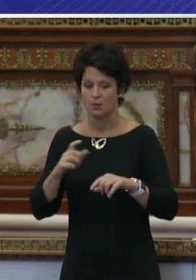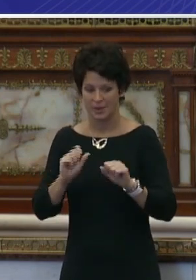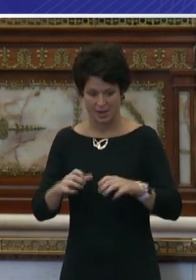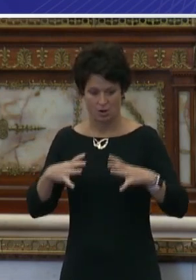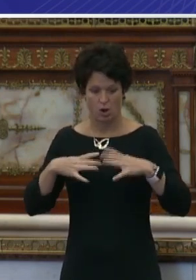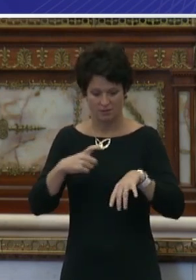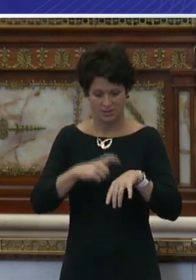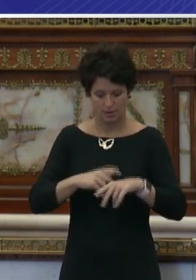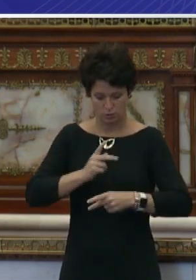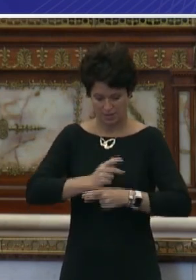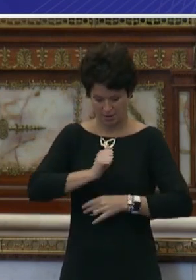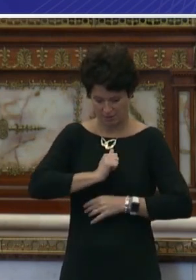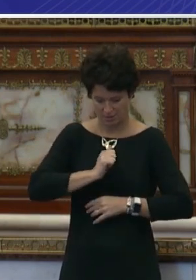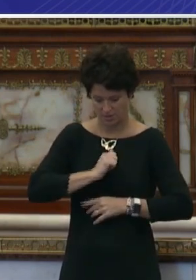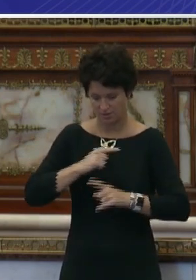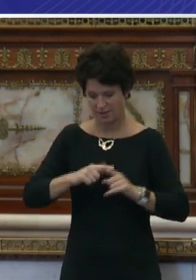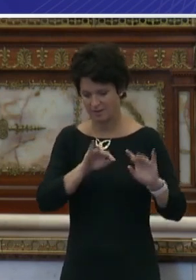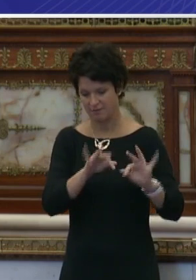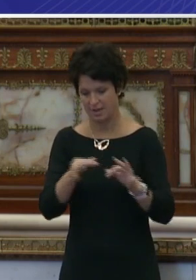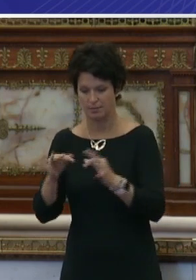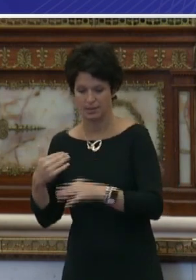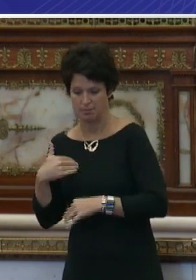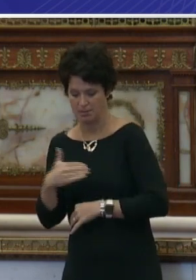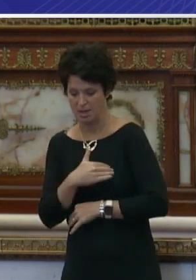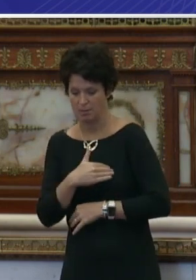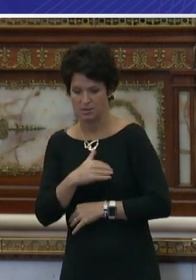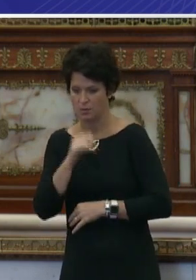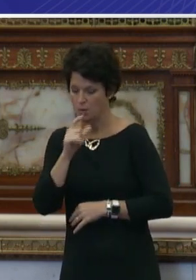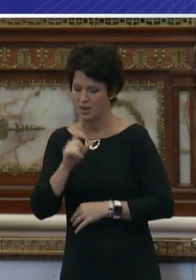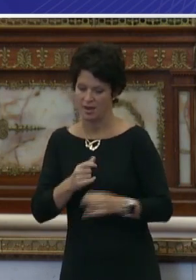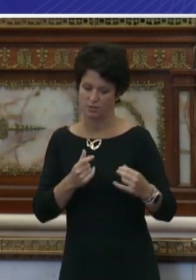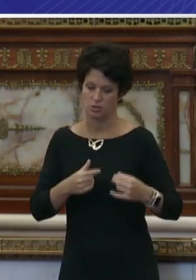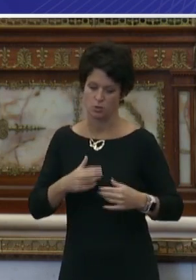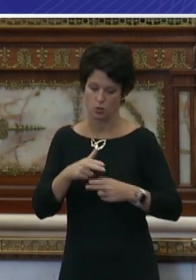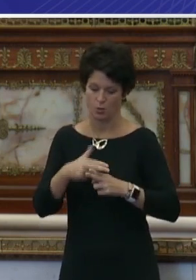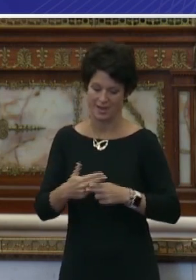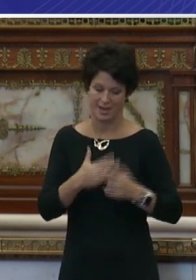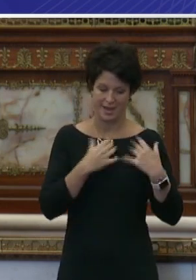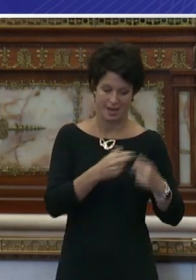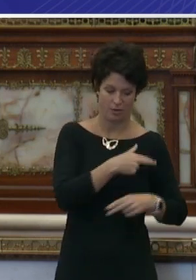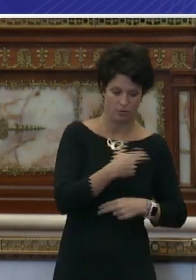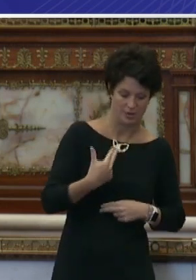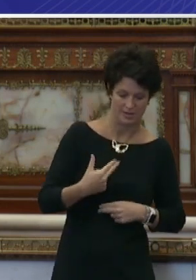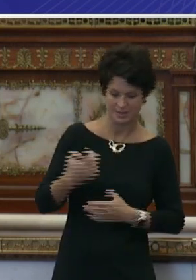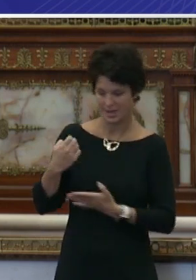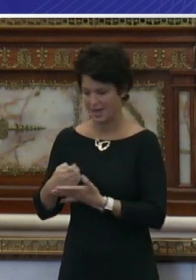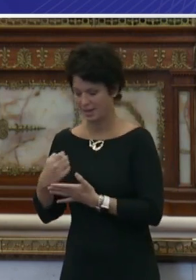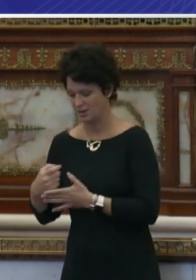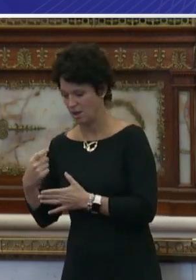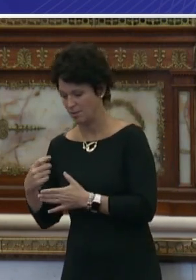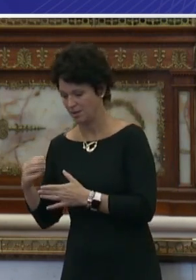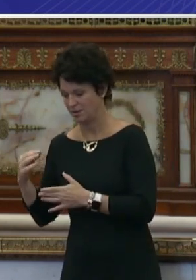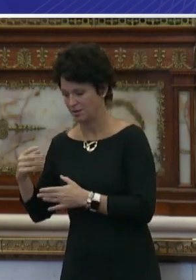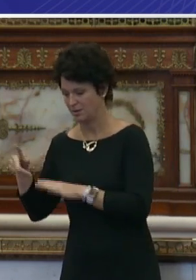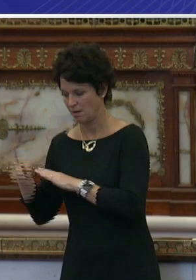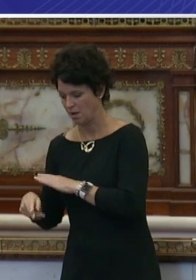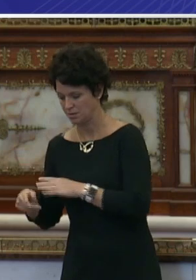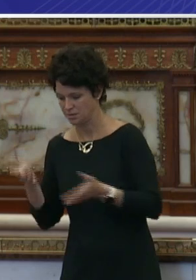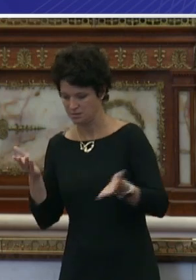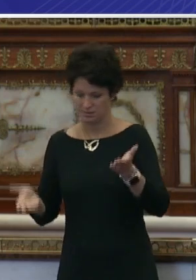need to take care of ourselves and our family members, and it would stop us from having to weigh the health risks of coming to work against the economic cost of missing out on the